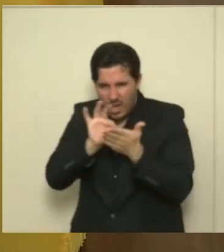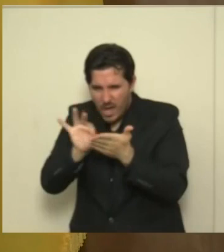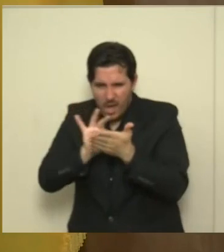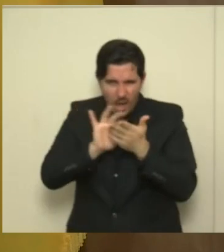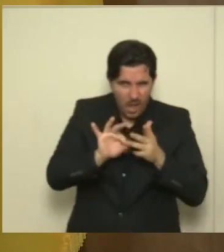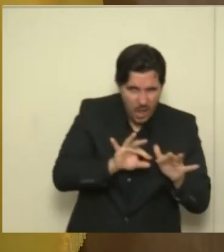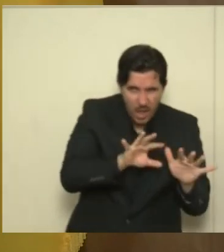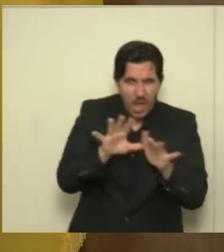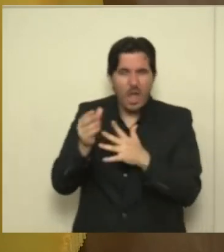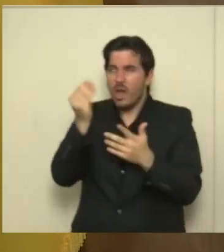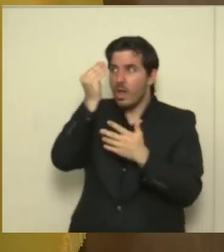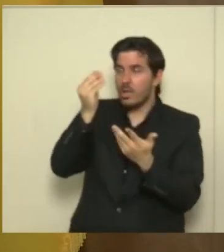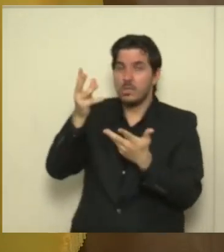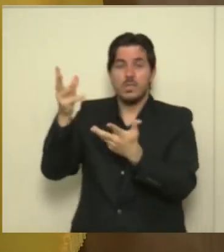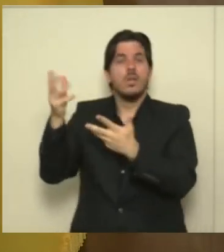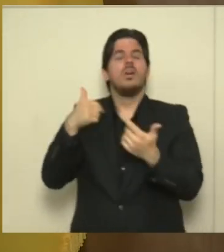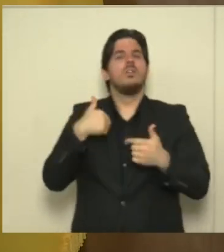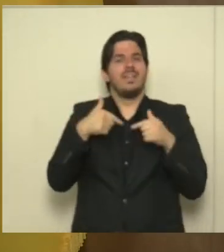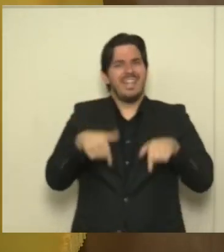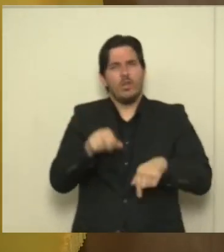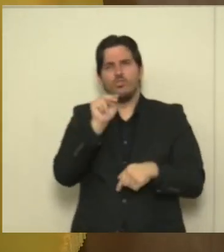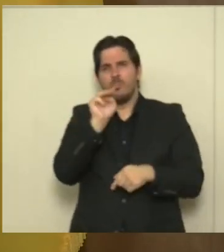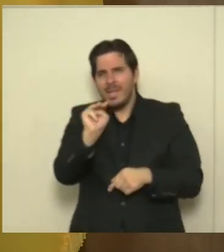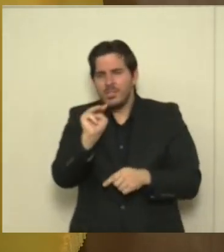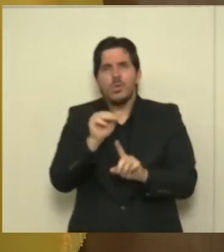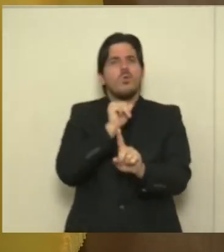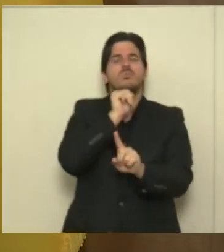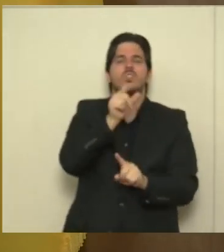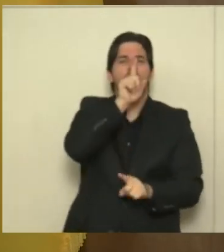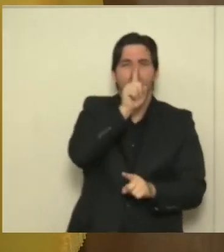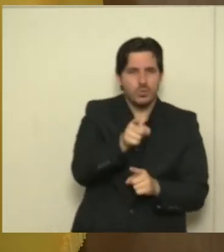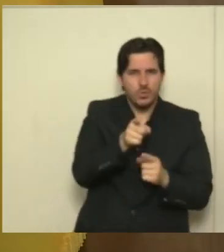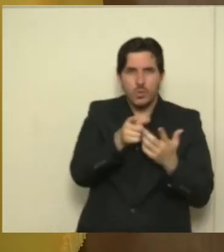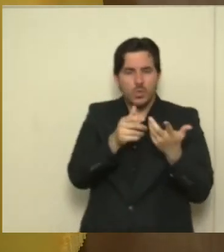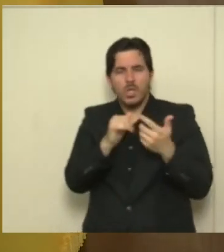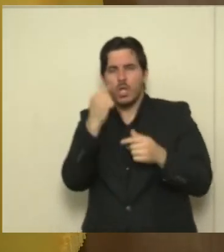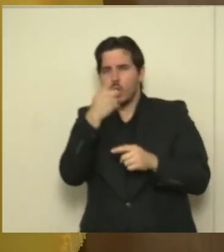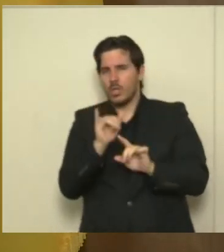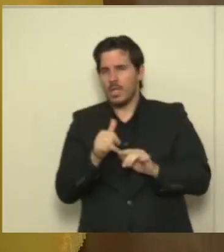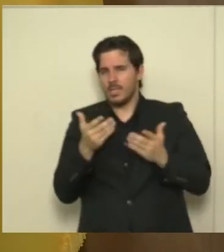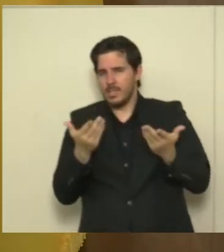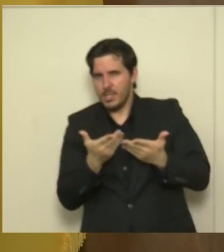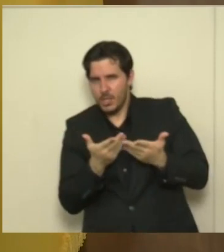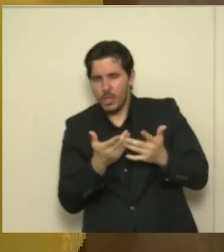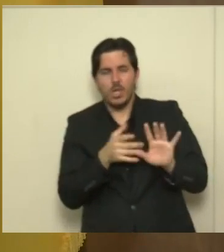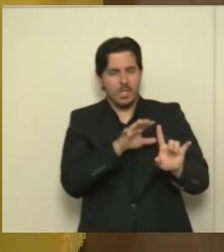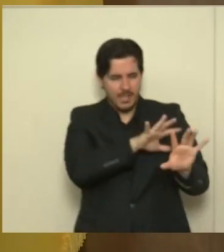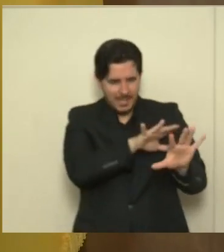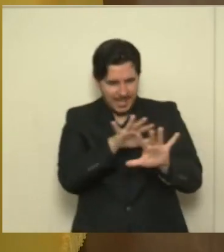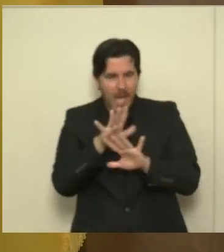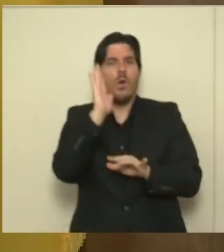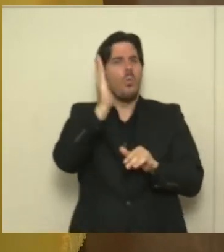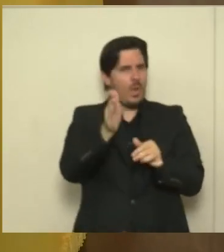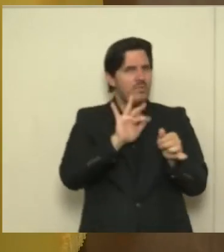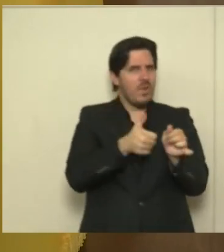about those crackdowns, and I will make sure that our communications team gets right to you, and we'll go